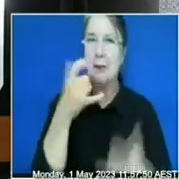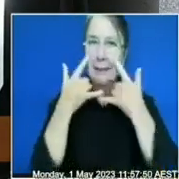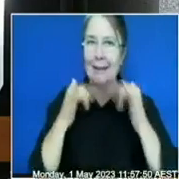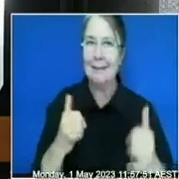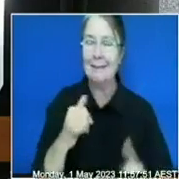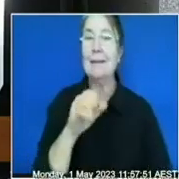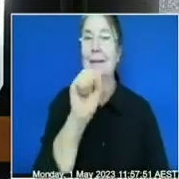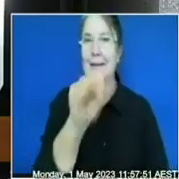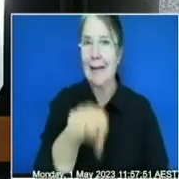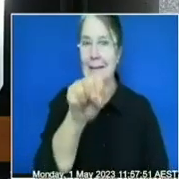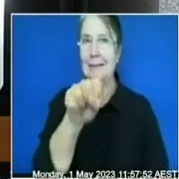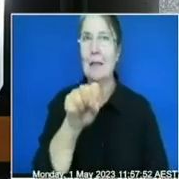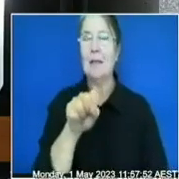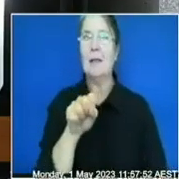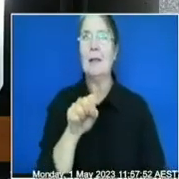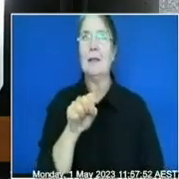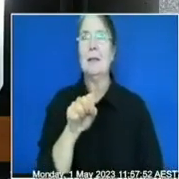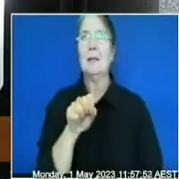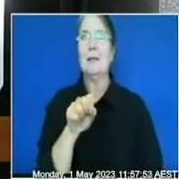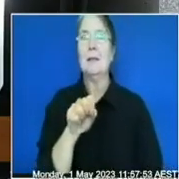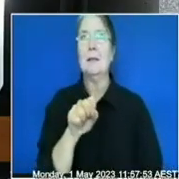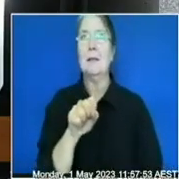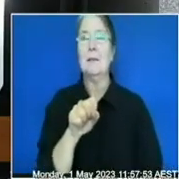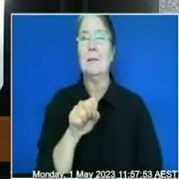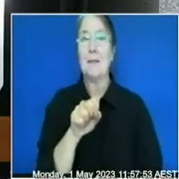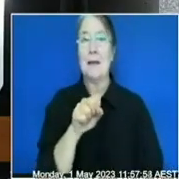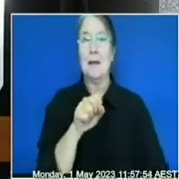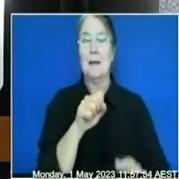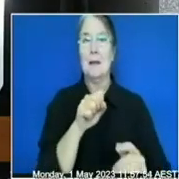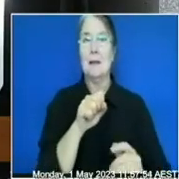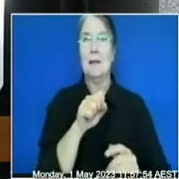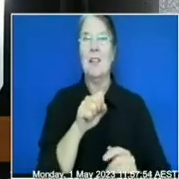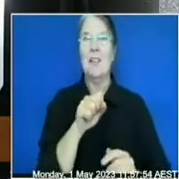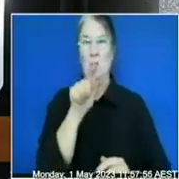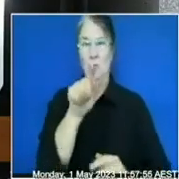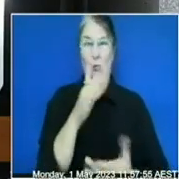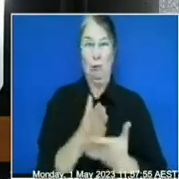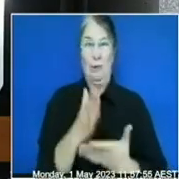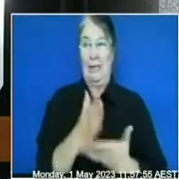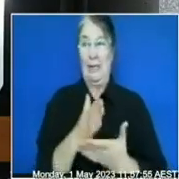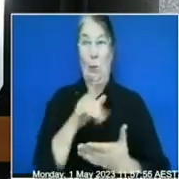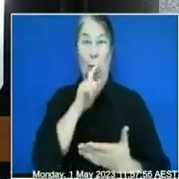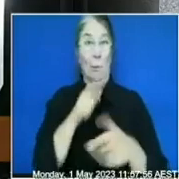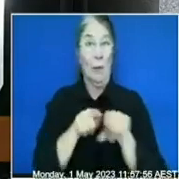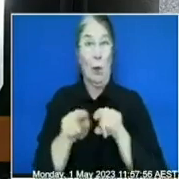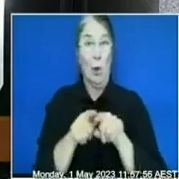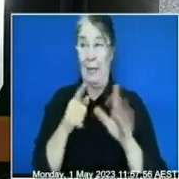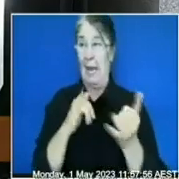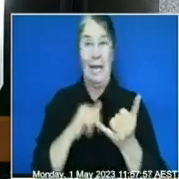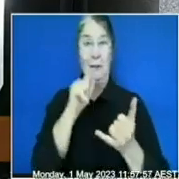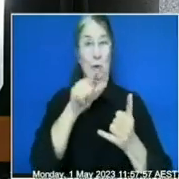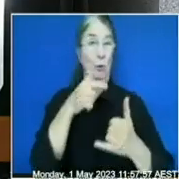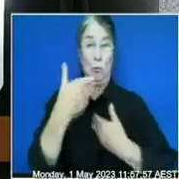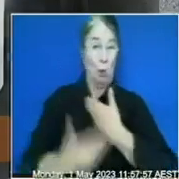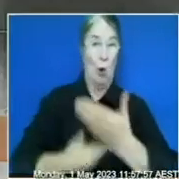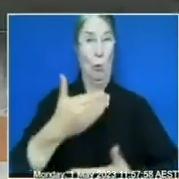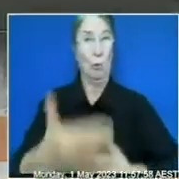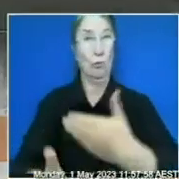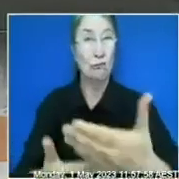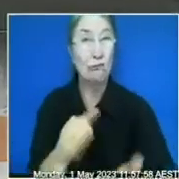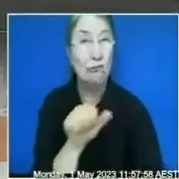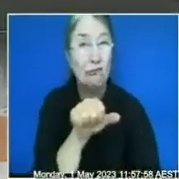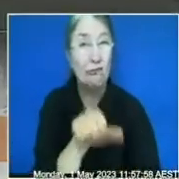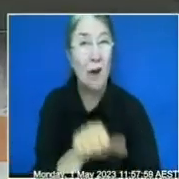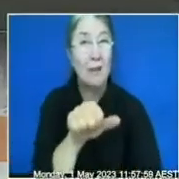That's right. We've had to, I think some people describe it as building the bike while we're riding it. Yeah. And the health response will